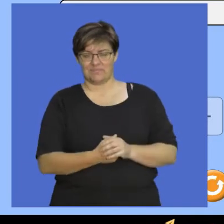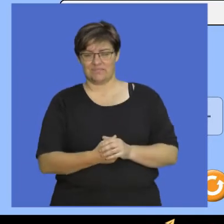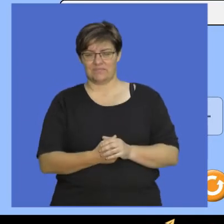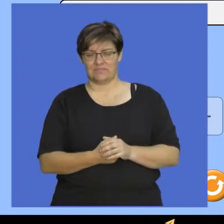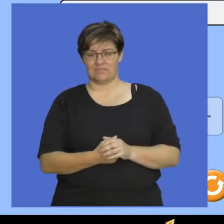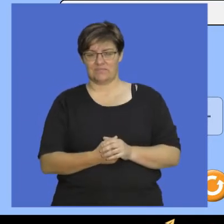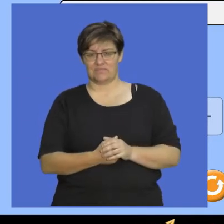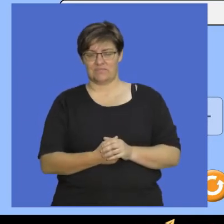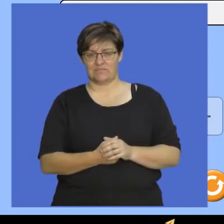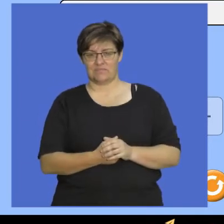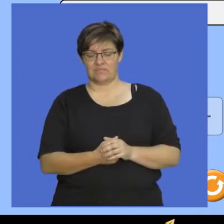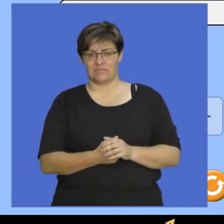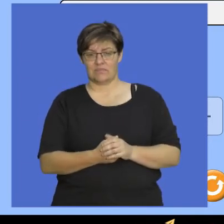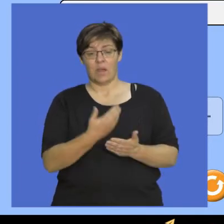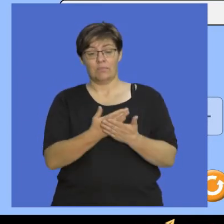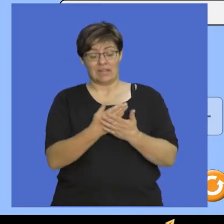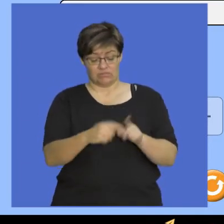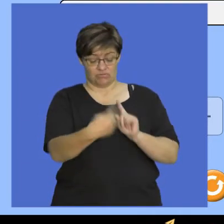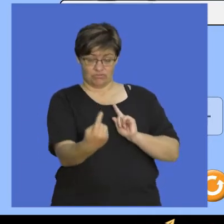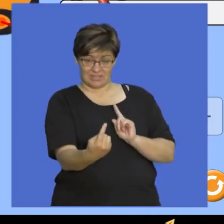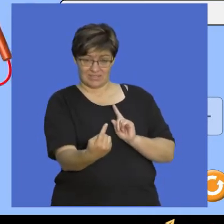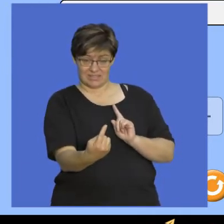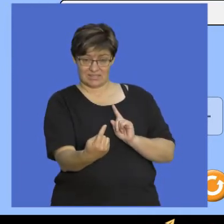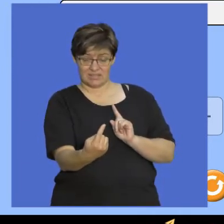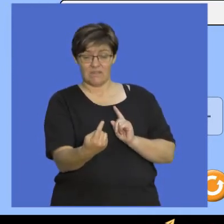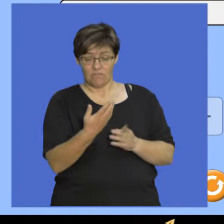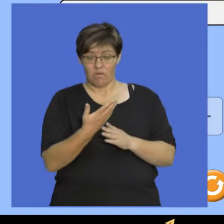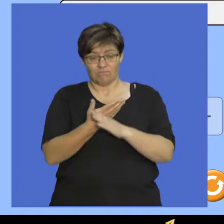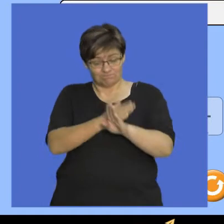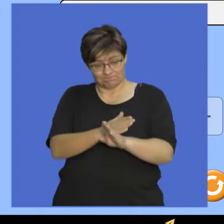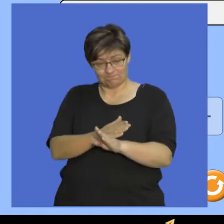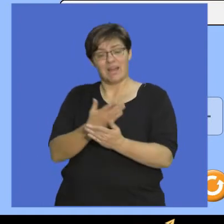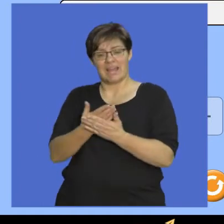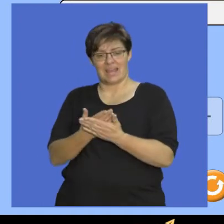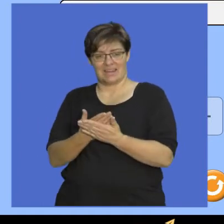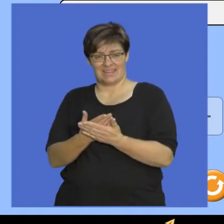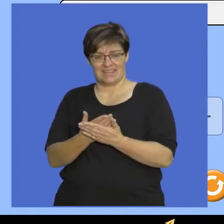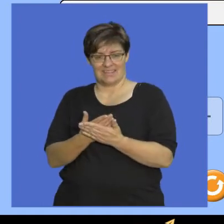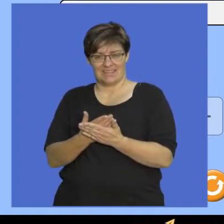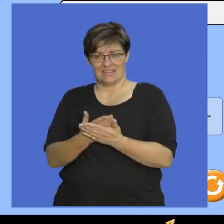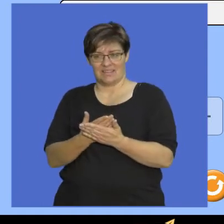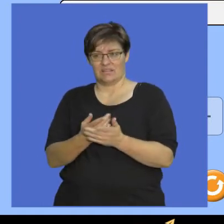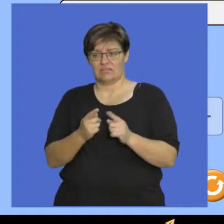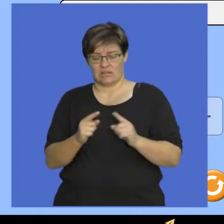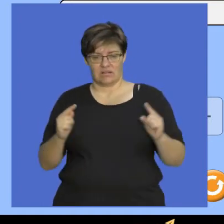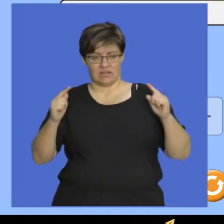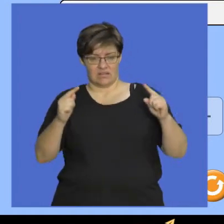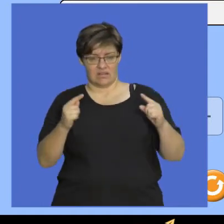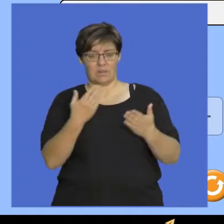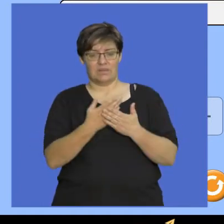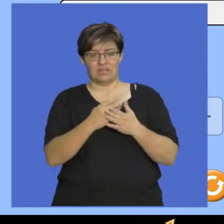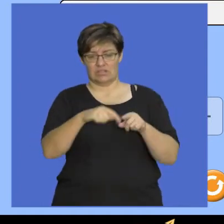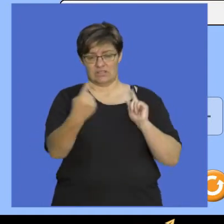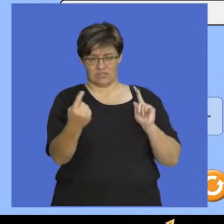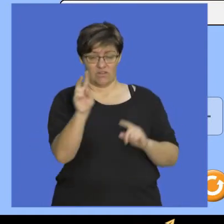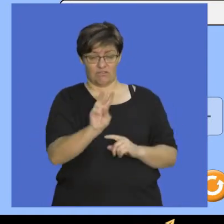okay, now we are able to measure the potential difference across the resistor. In this case, there is our potential